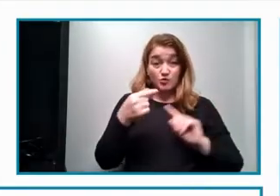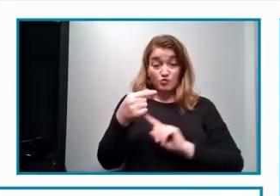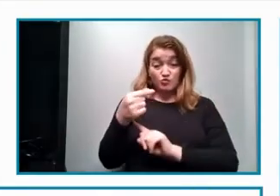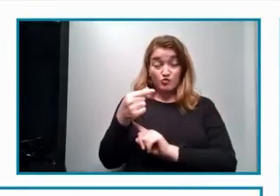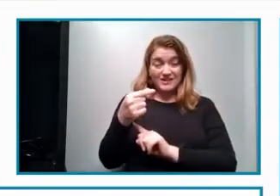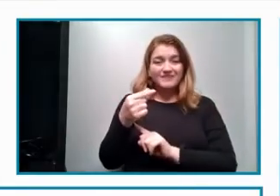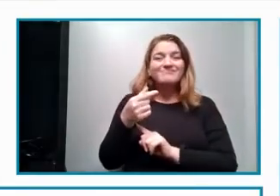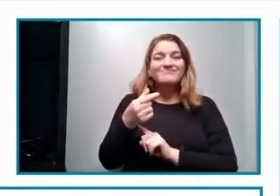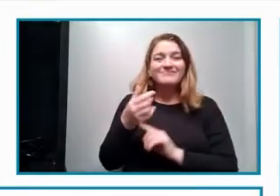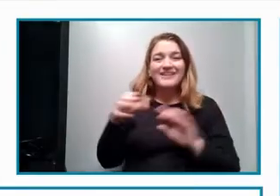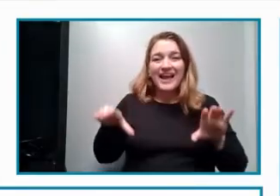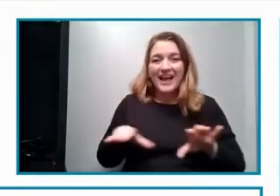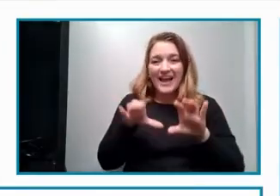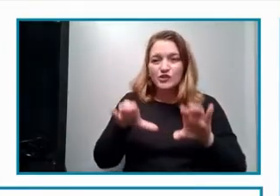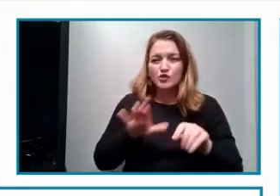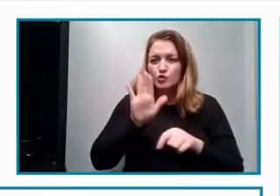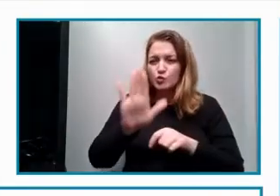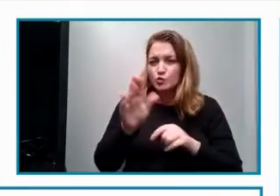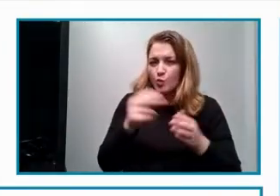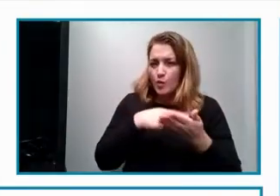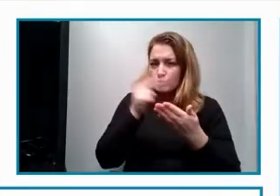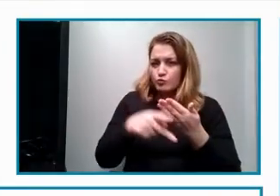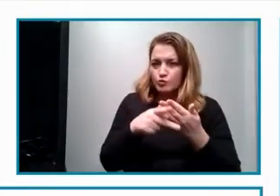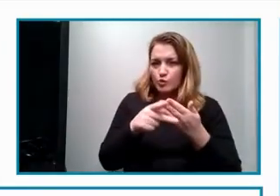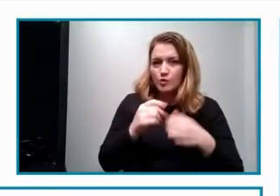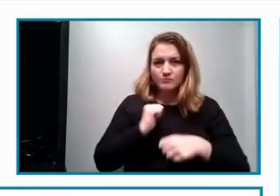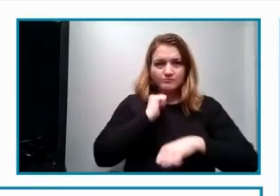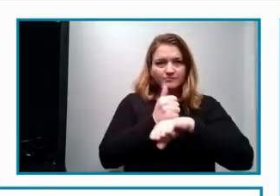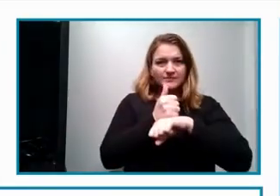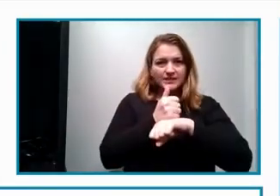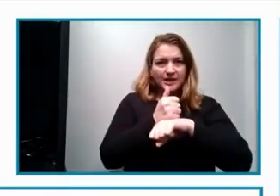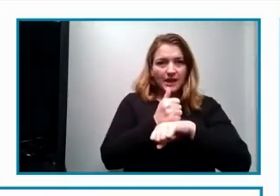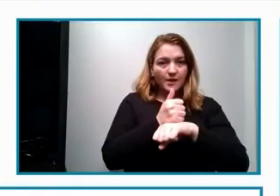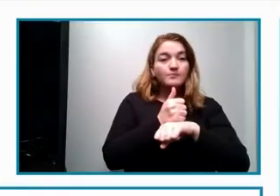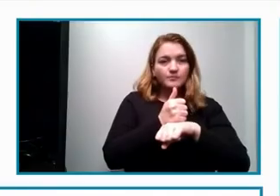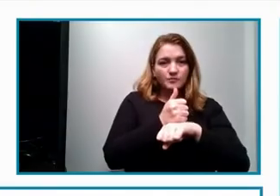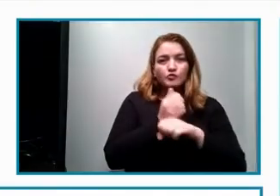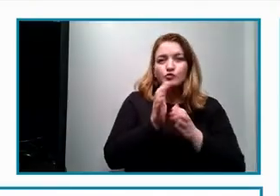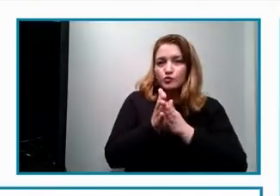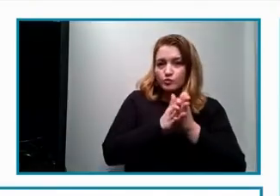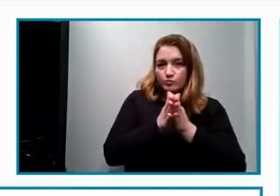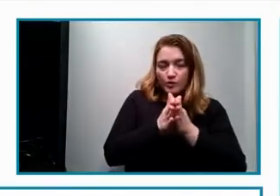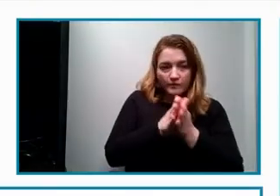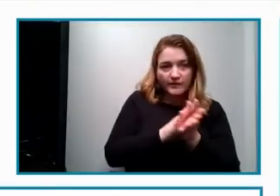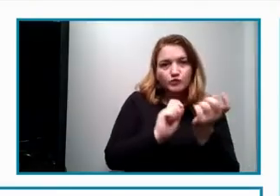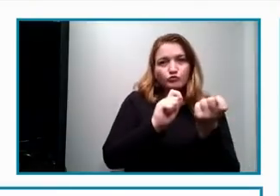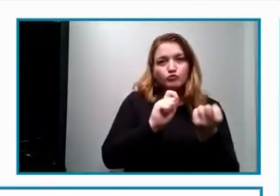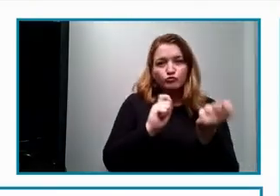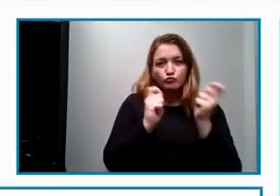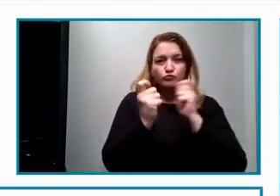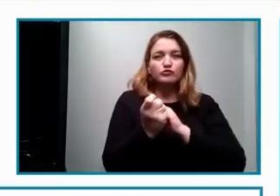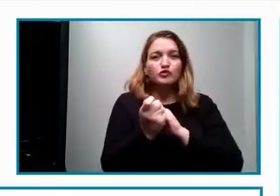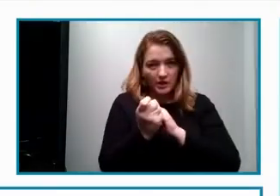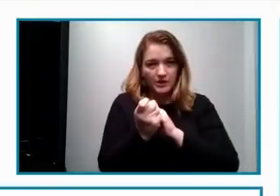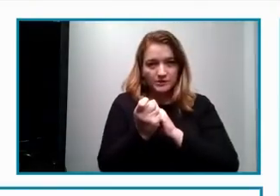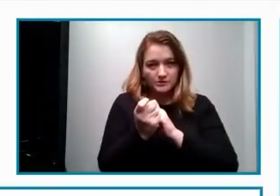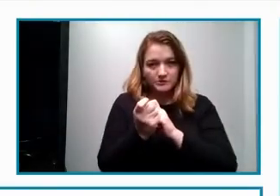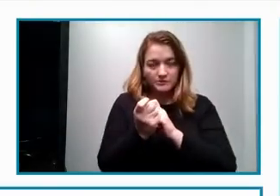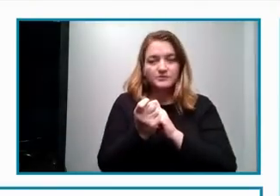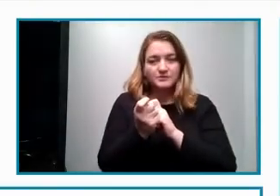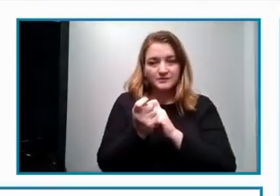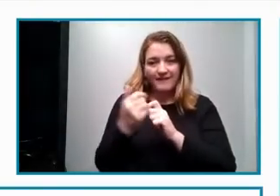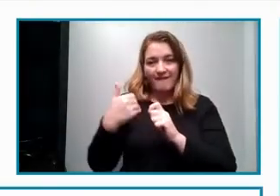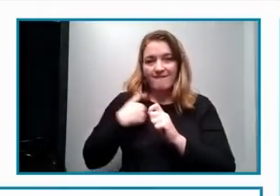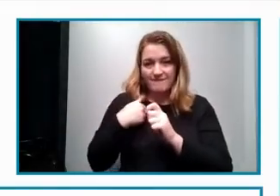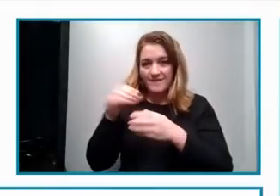program takes to create the outcomes. Activities can be training for staff, the arts engagement workshops or classes